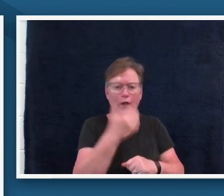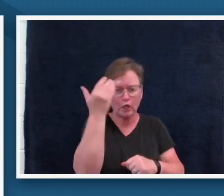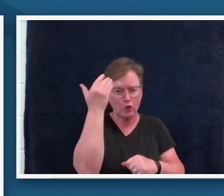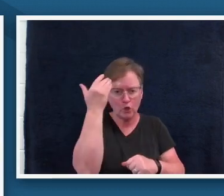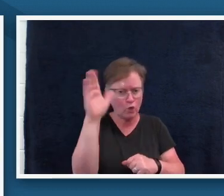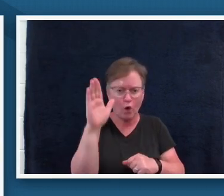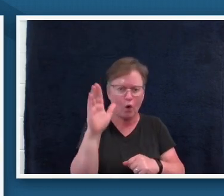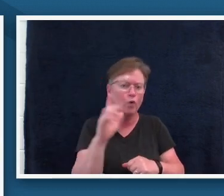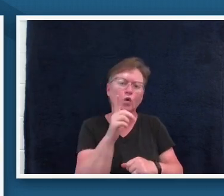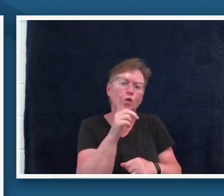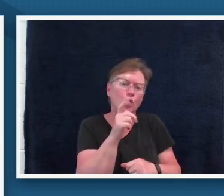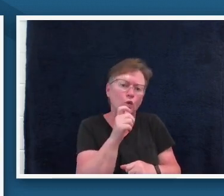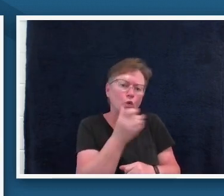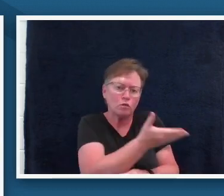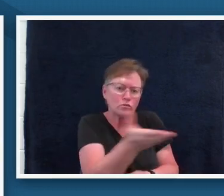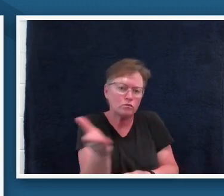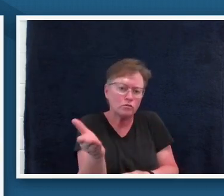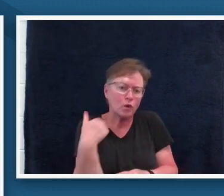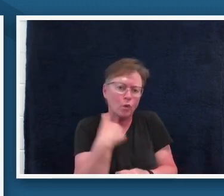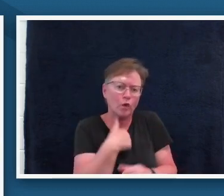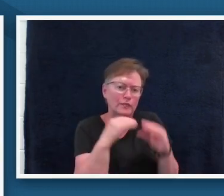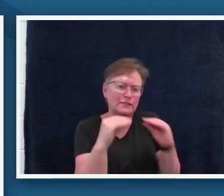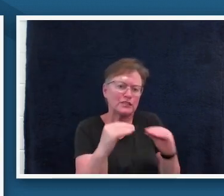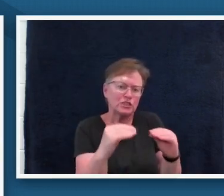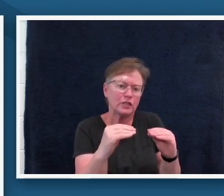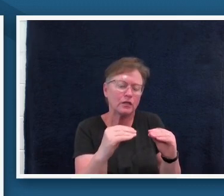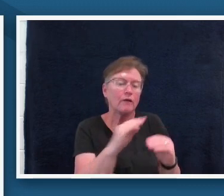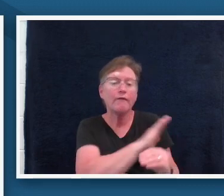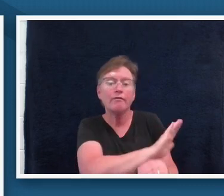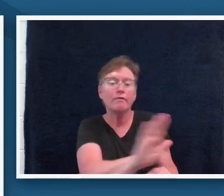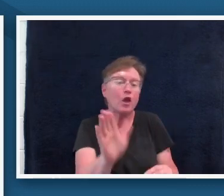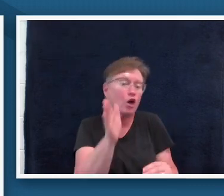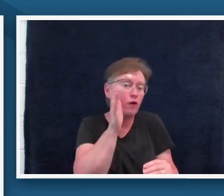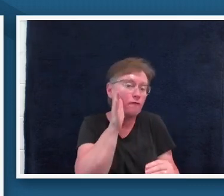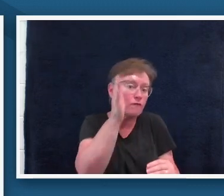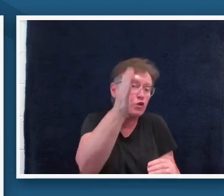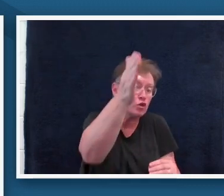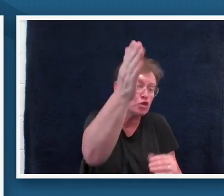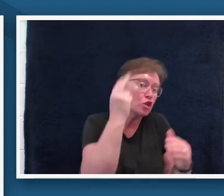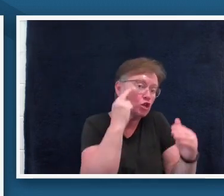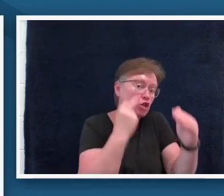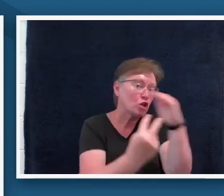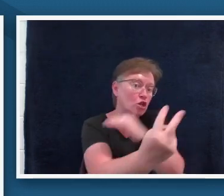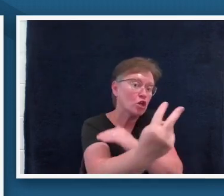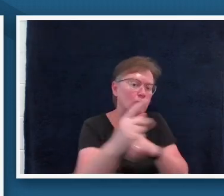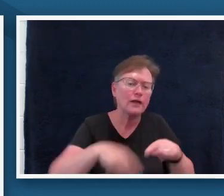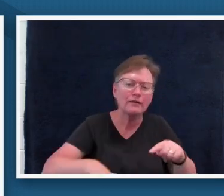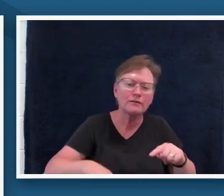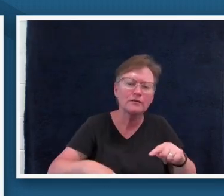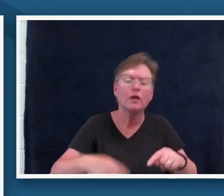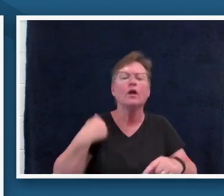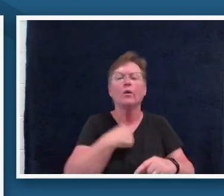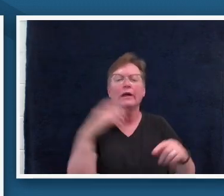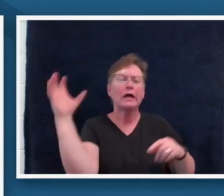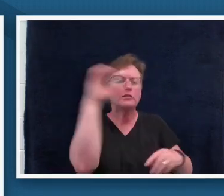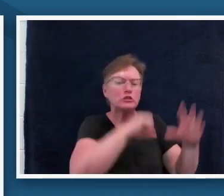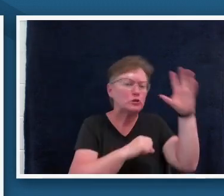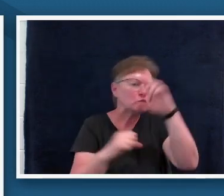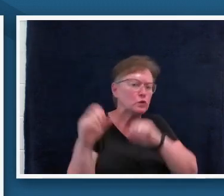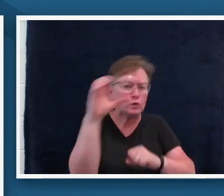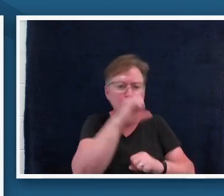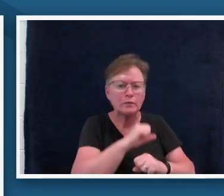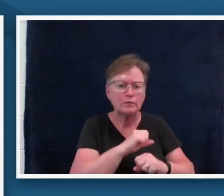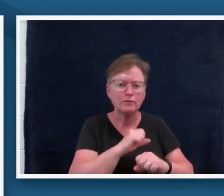really don't know what they're destined for. And we can make a lot of assumptions because of a lot of different things, but you